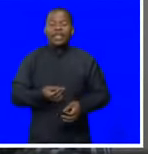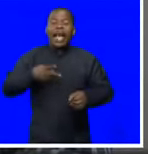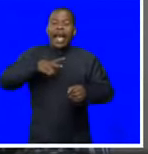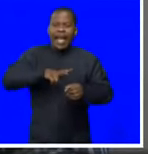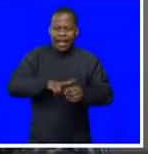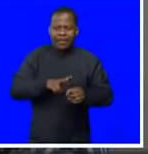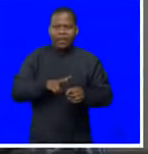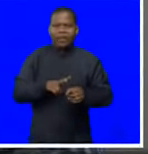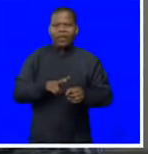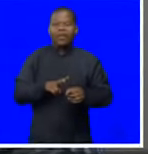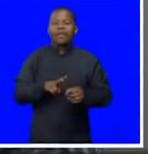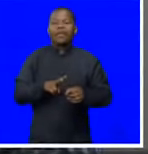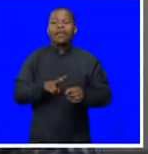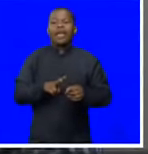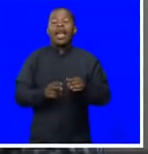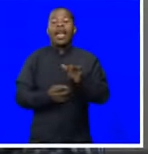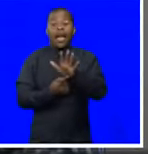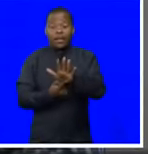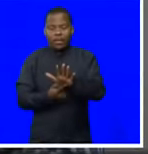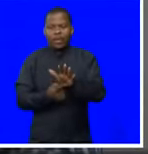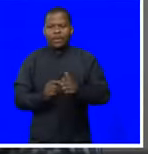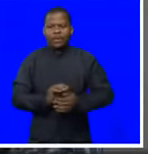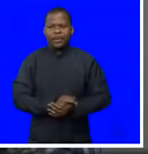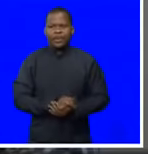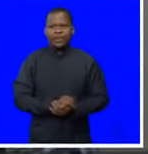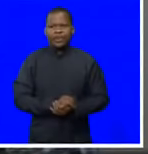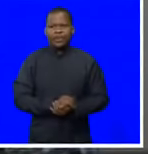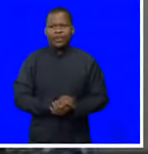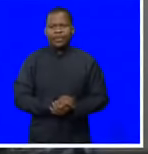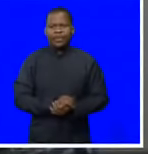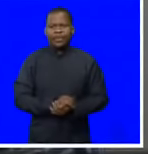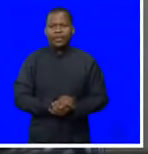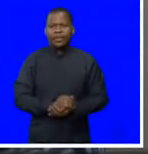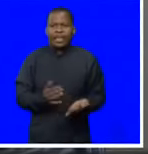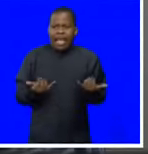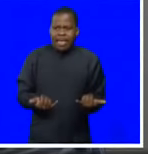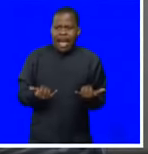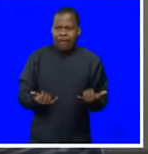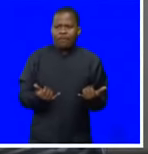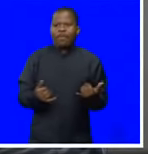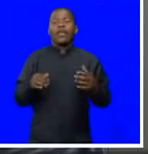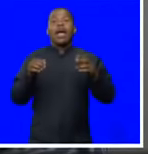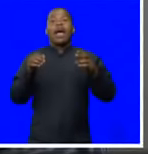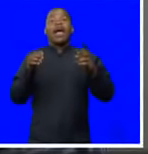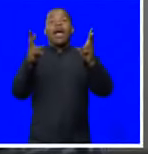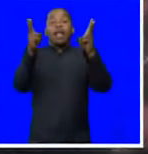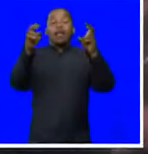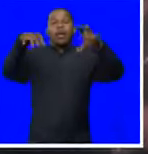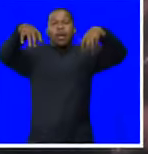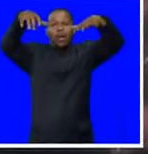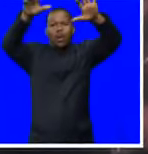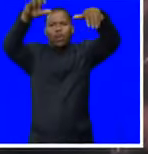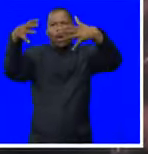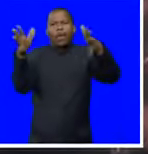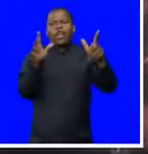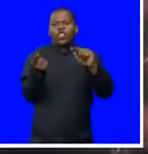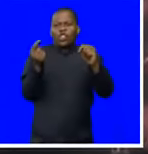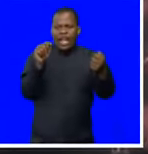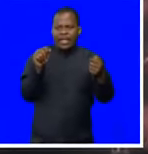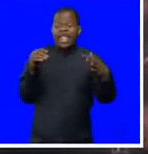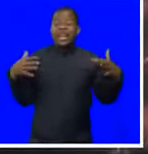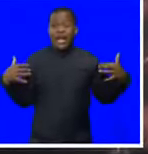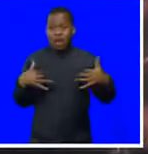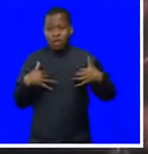khuluma kepha lokunye nje ngakuhlebela nje ngiloko ukuthi thina senjinjile phela ngaphansi sekune climate change sebasinyala sesibuke